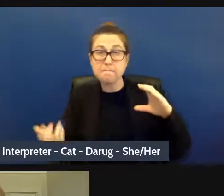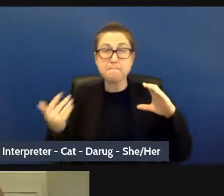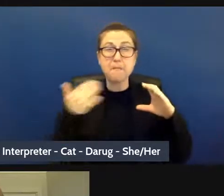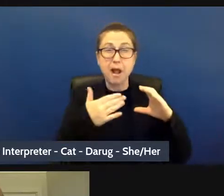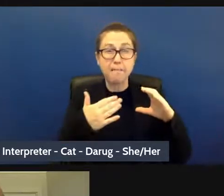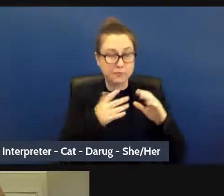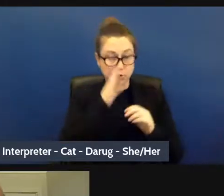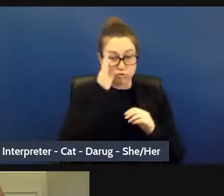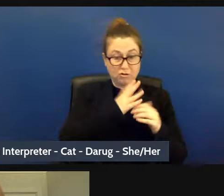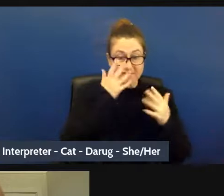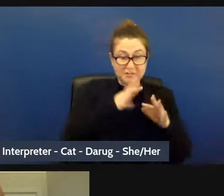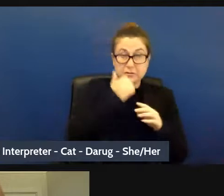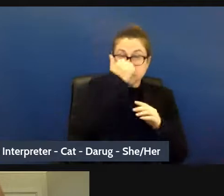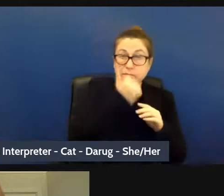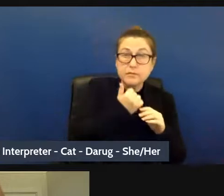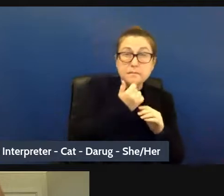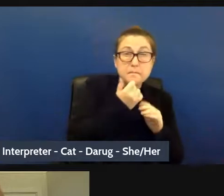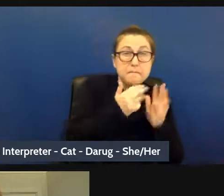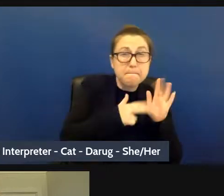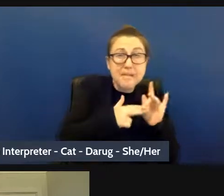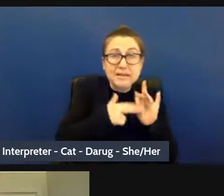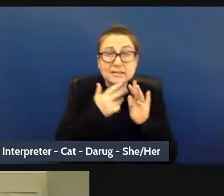after stroke.